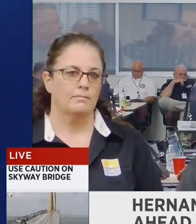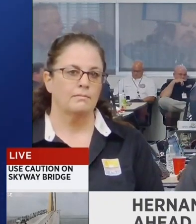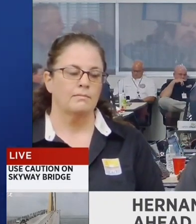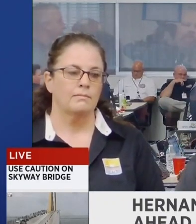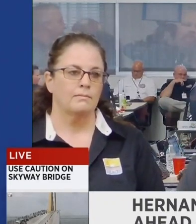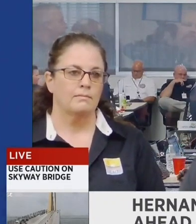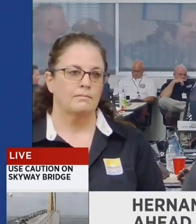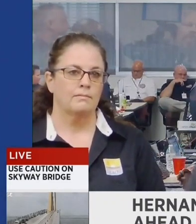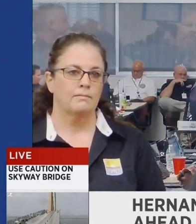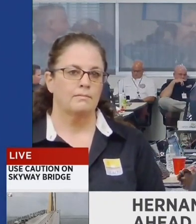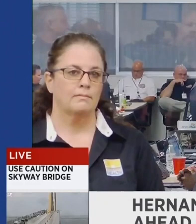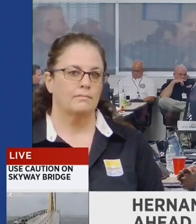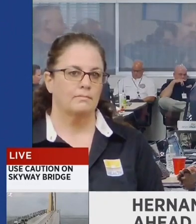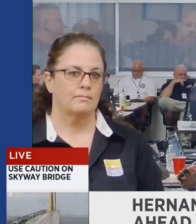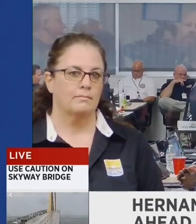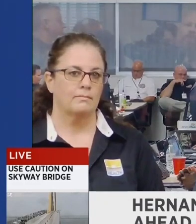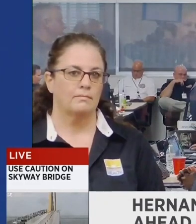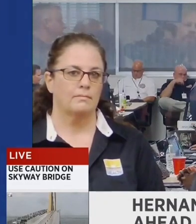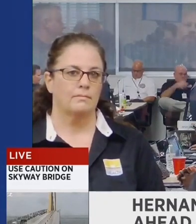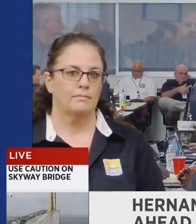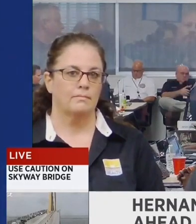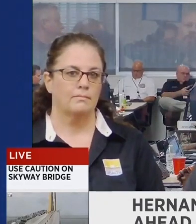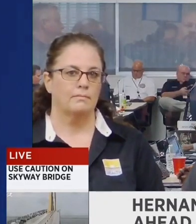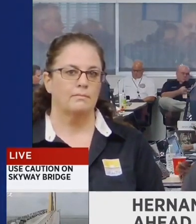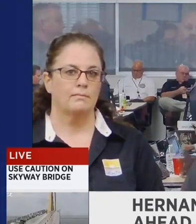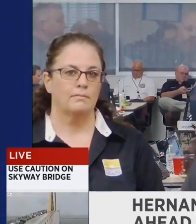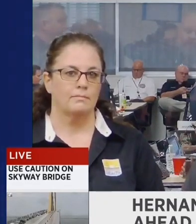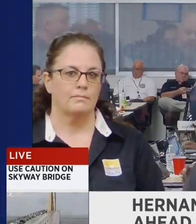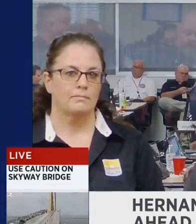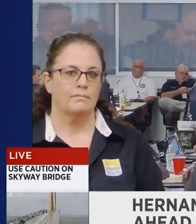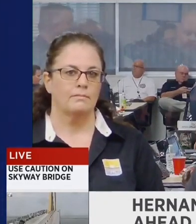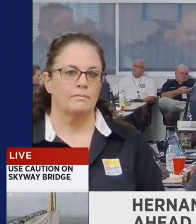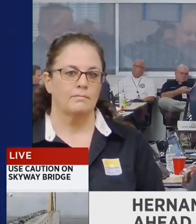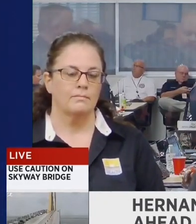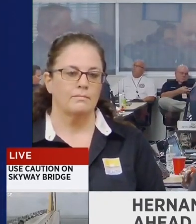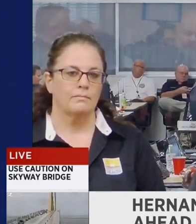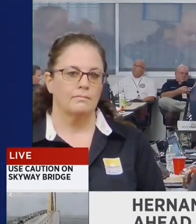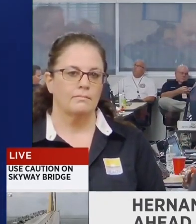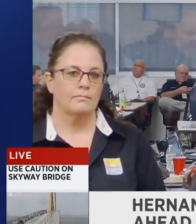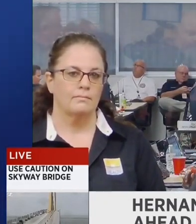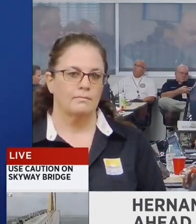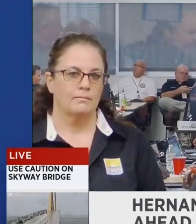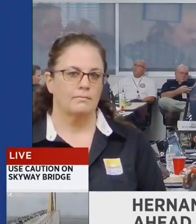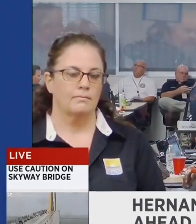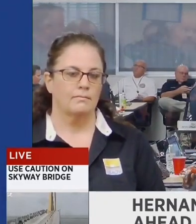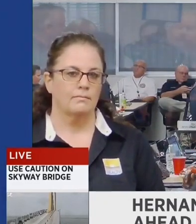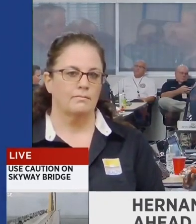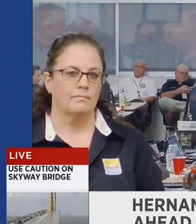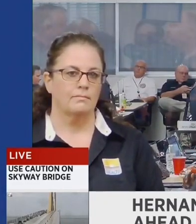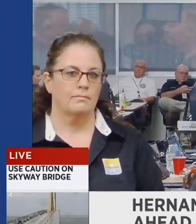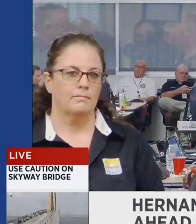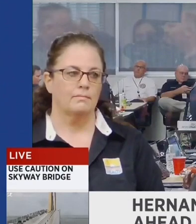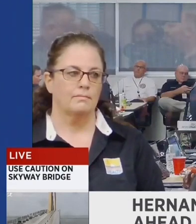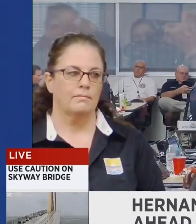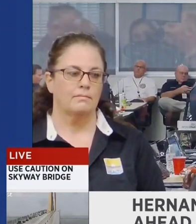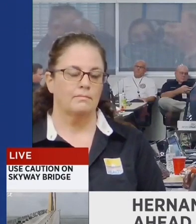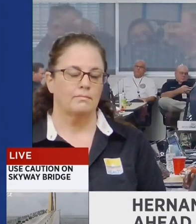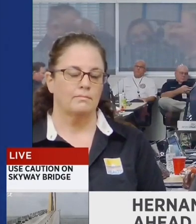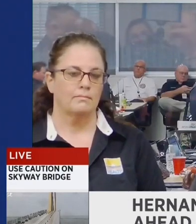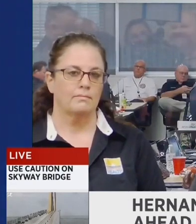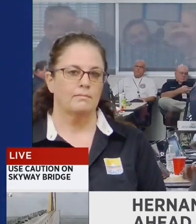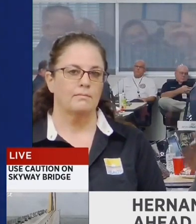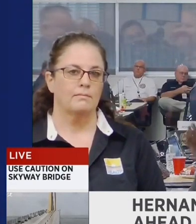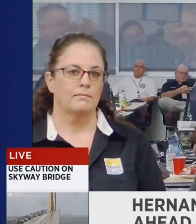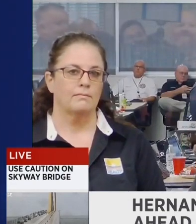that we have, and we have about 36 pets. So if you have a pet, please bring all